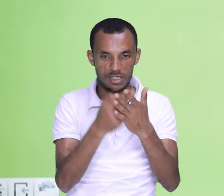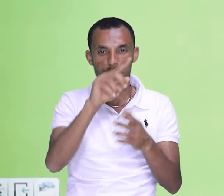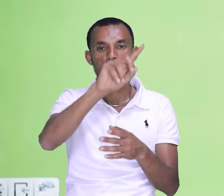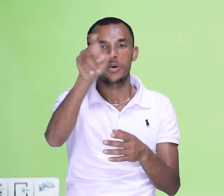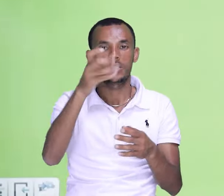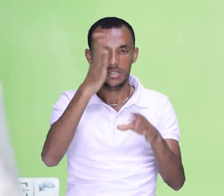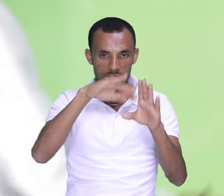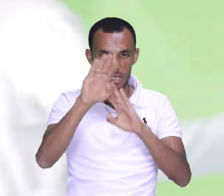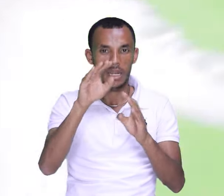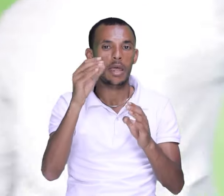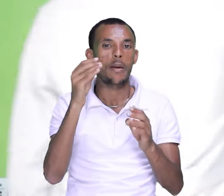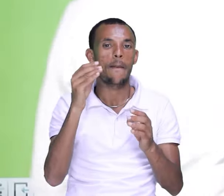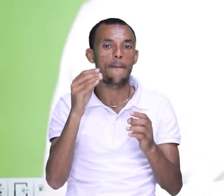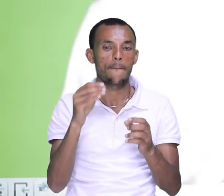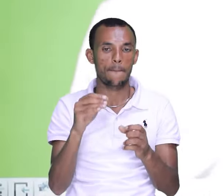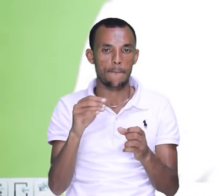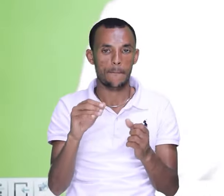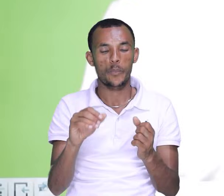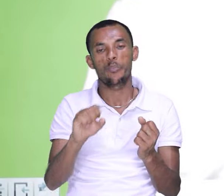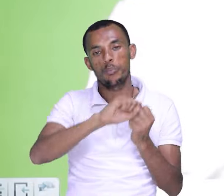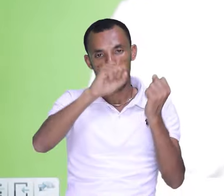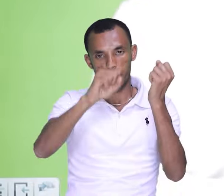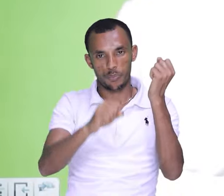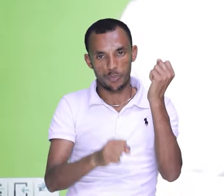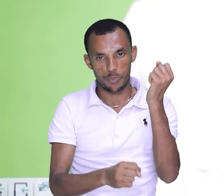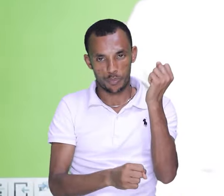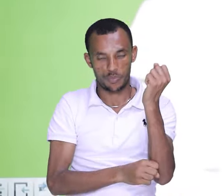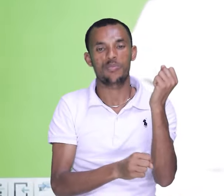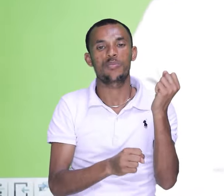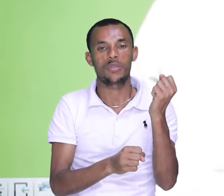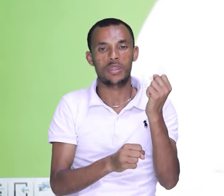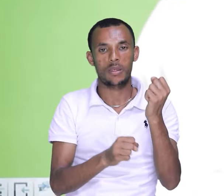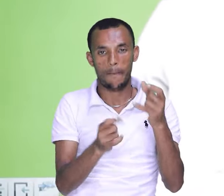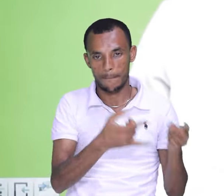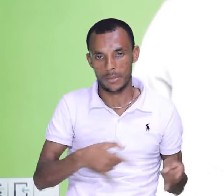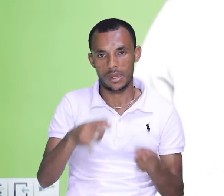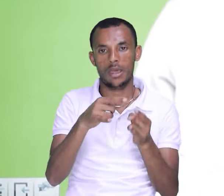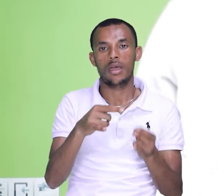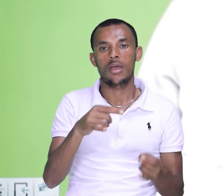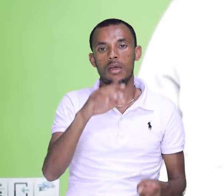question in basic media. In basic media.